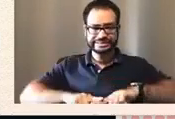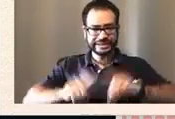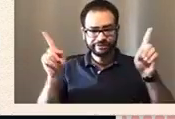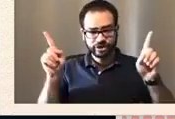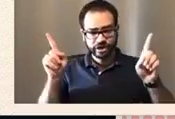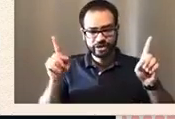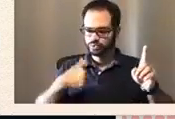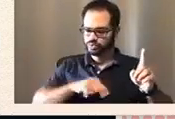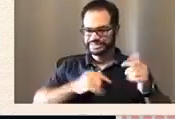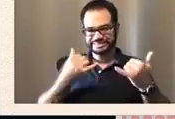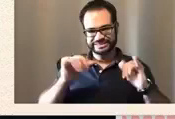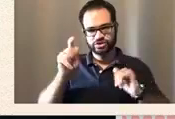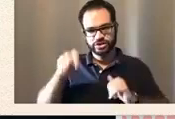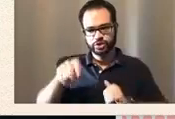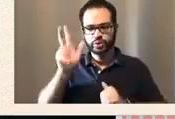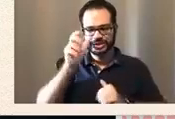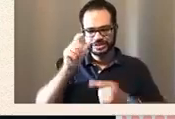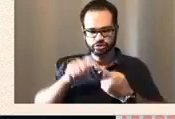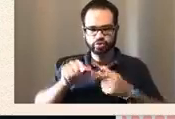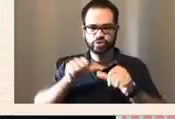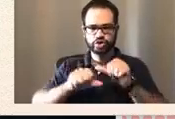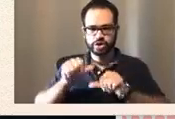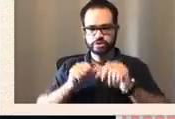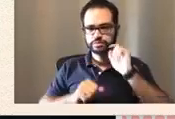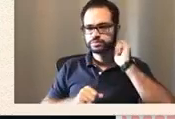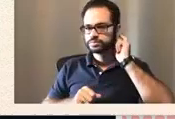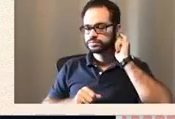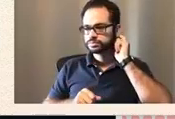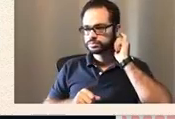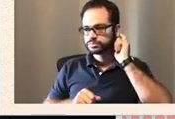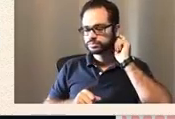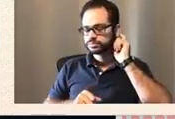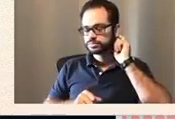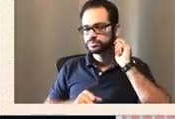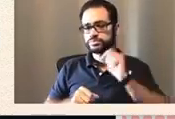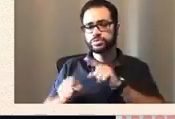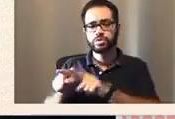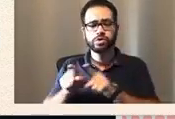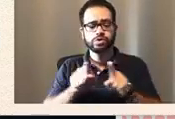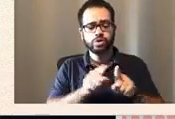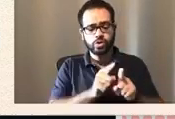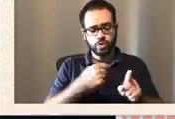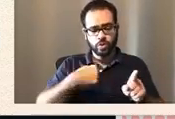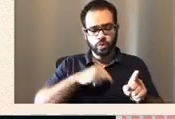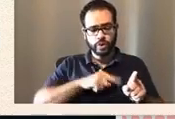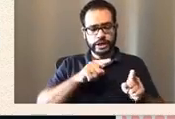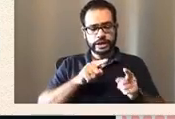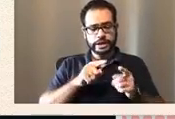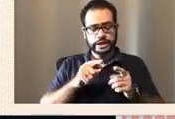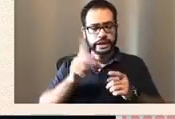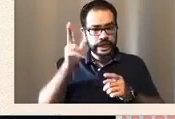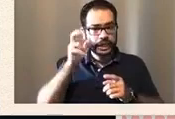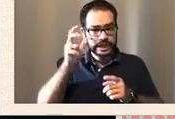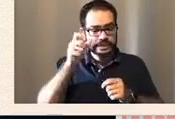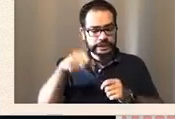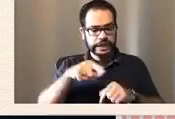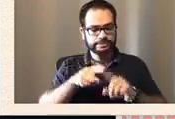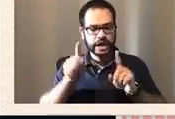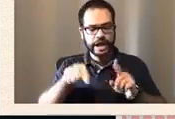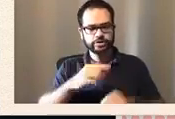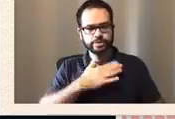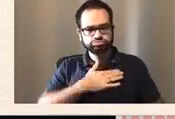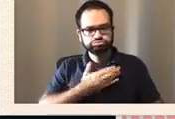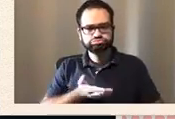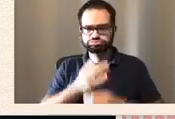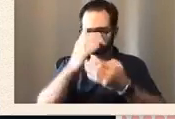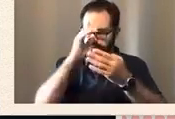another. But alongside listening is being open to a reality that a lot of people with disabilities